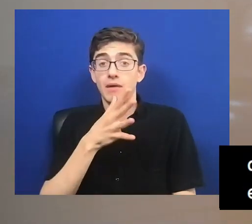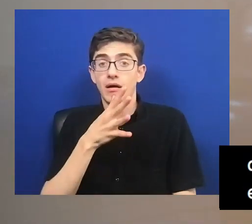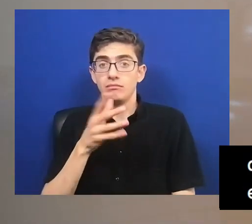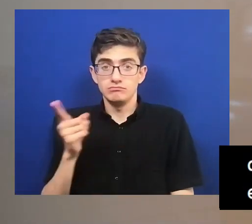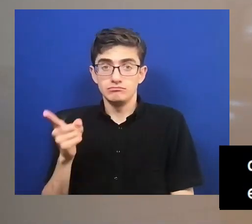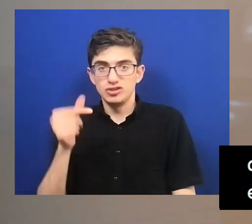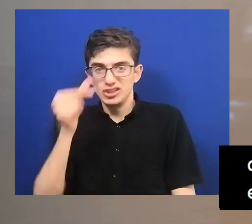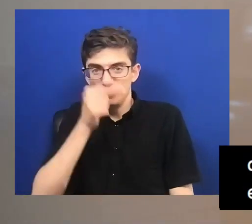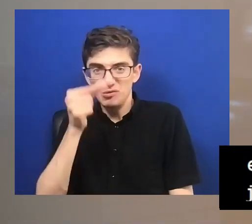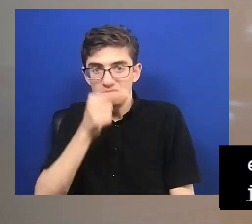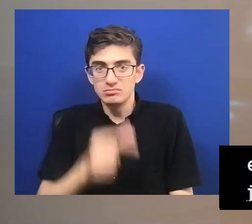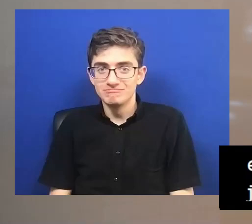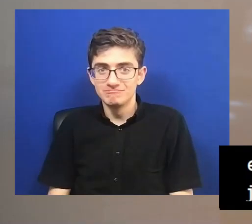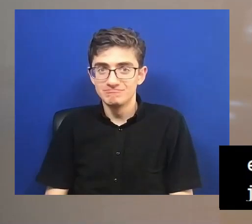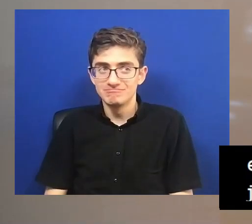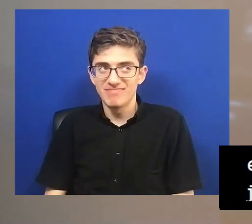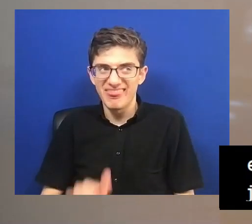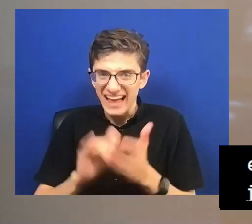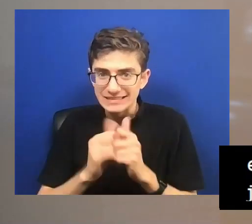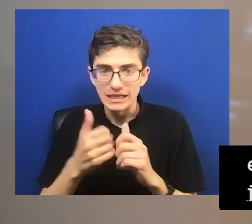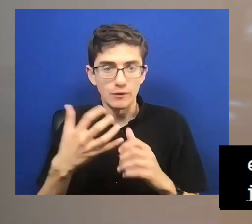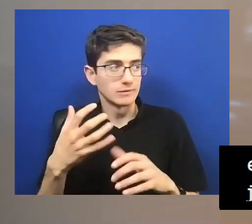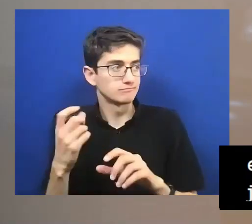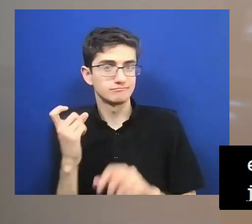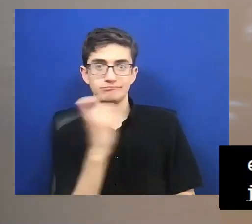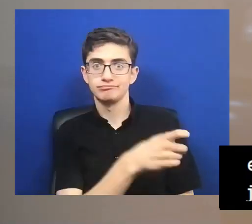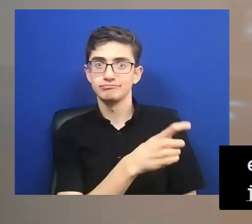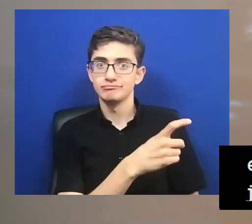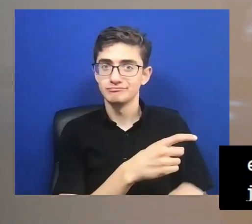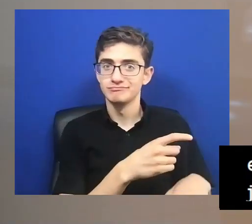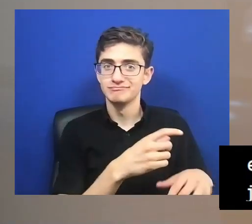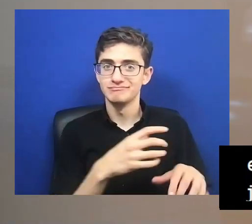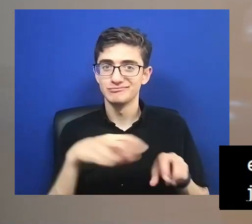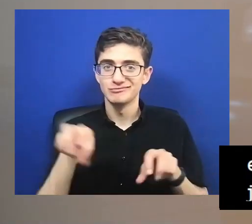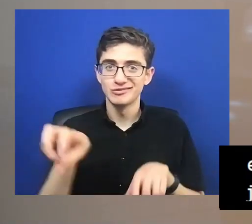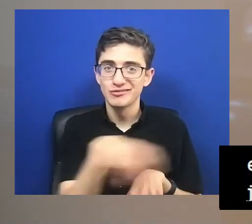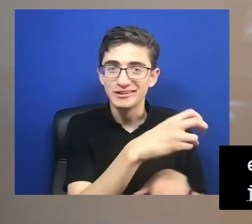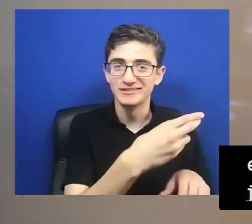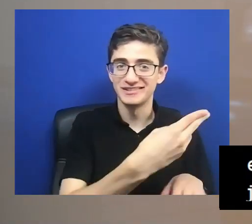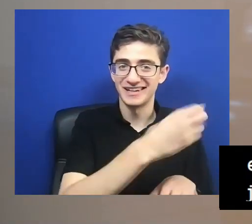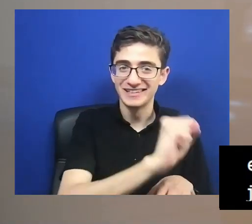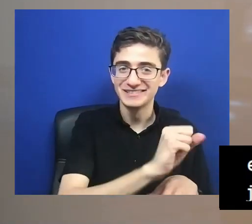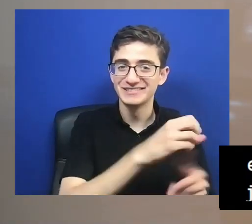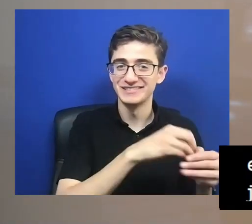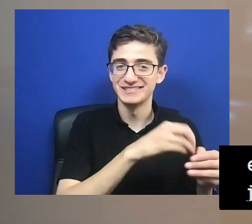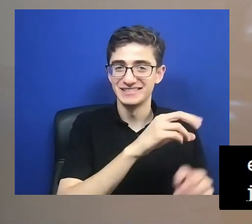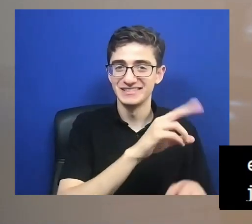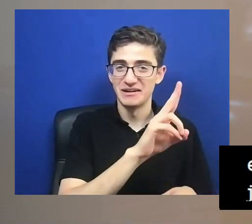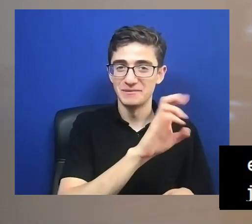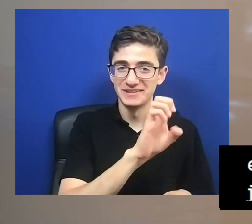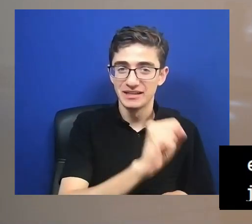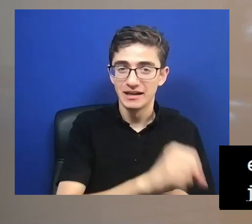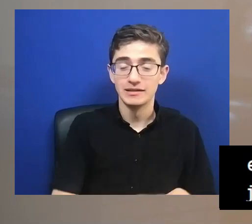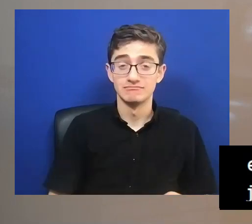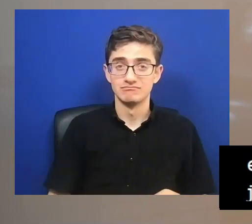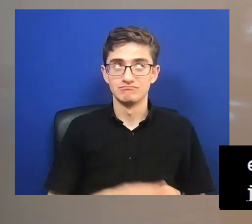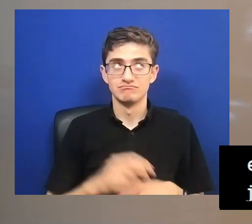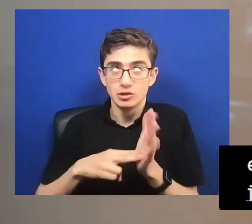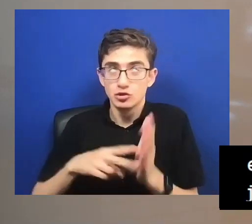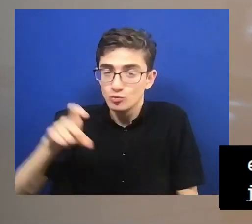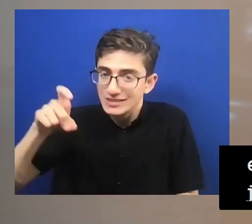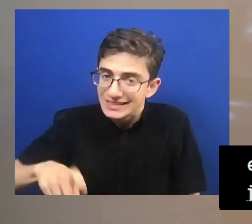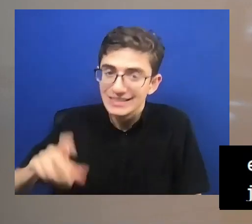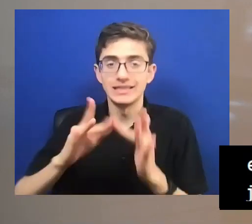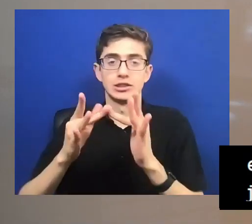Having access to the internet and the ability to be online to access information can be absolutely